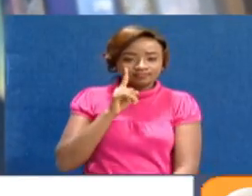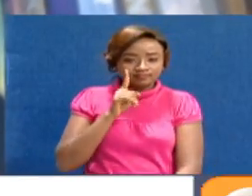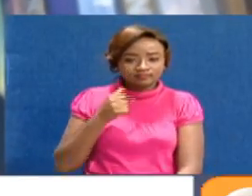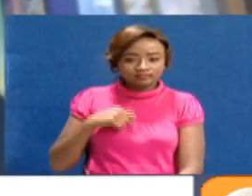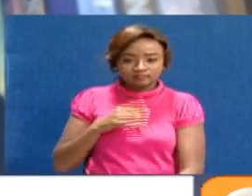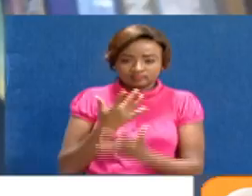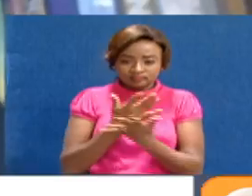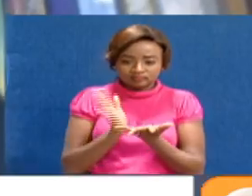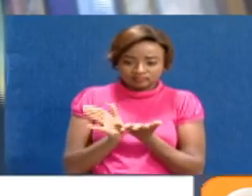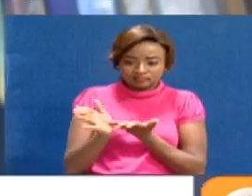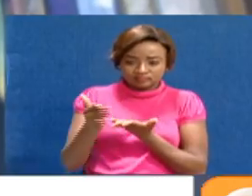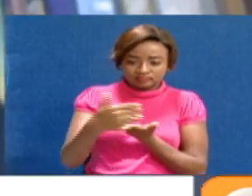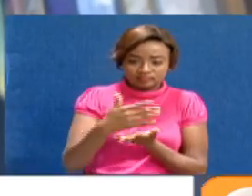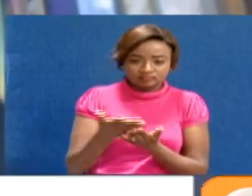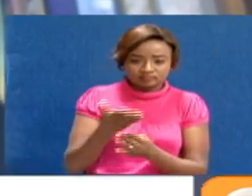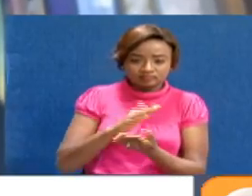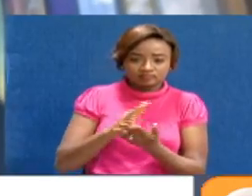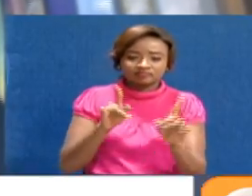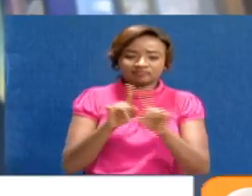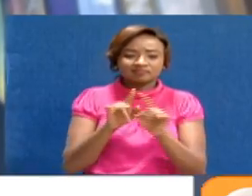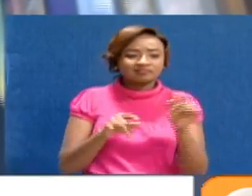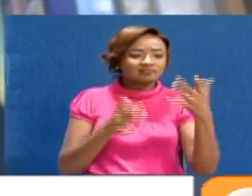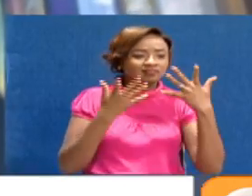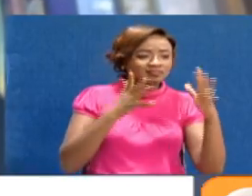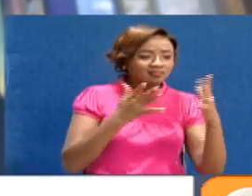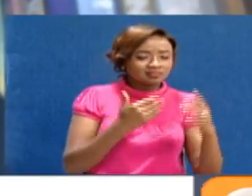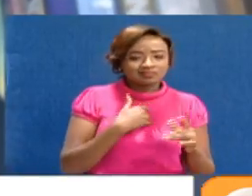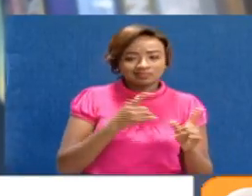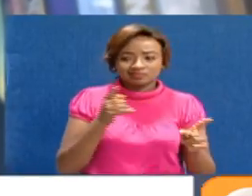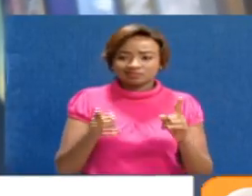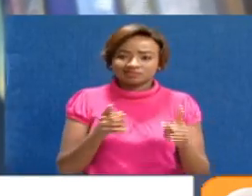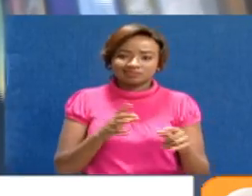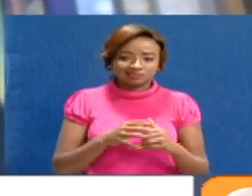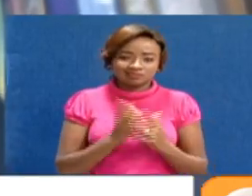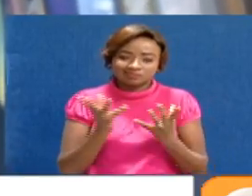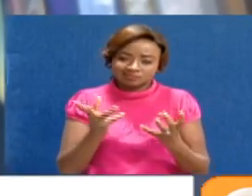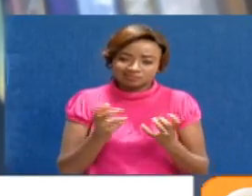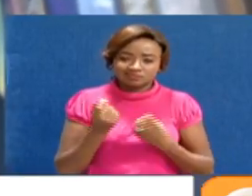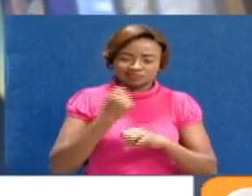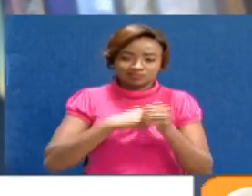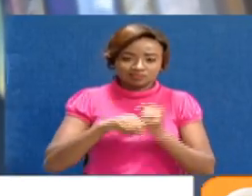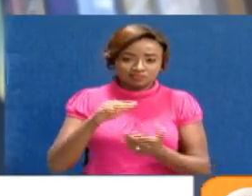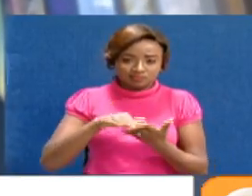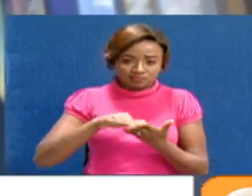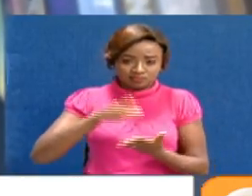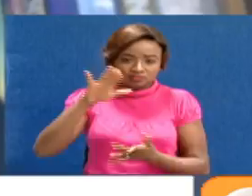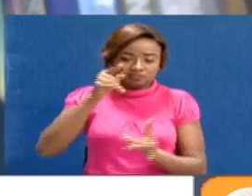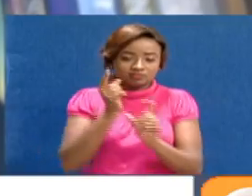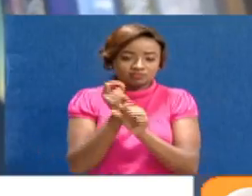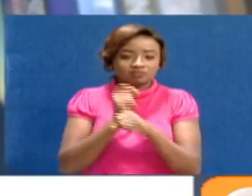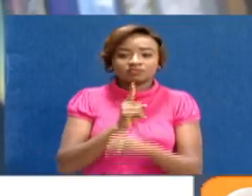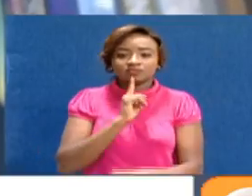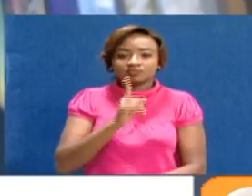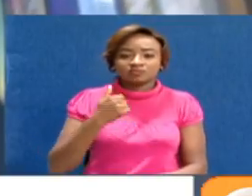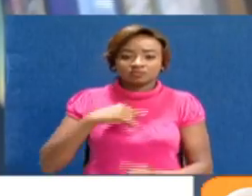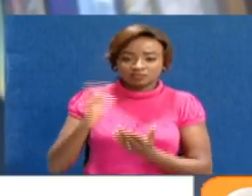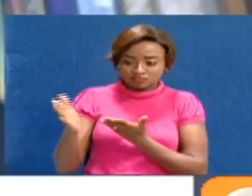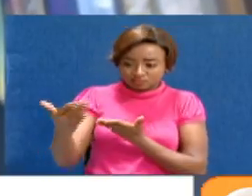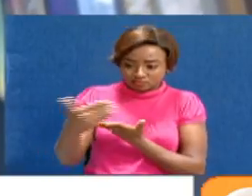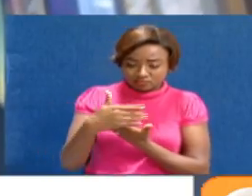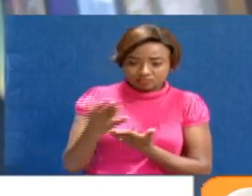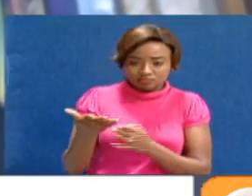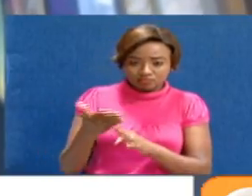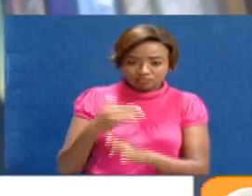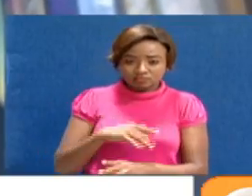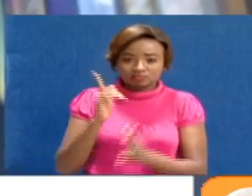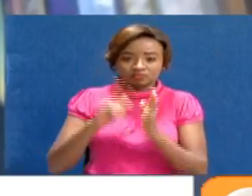recovering vis-a-vis what we are losing, it's really a drop in the ocean. So there's much more we need to do to ensure that we are recovering what we have lost, because